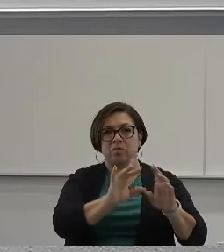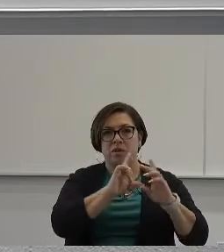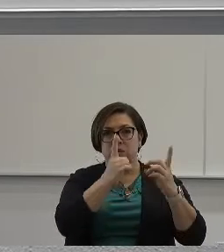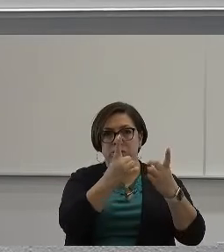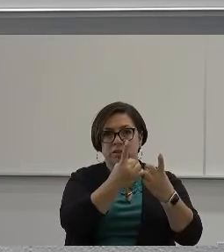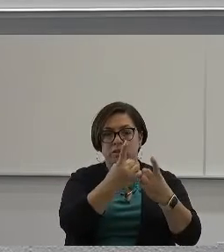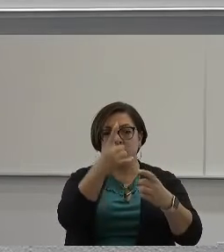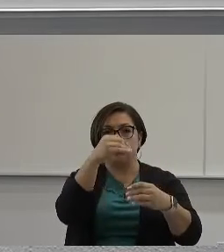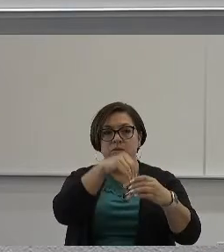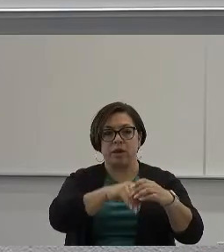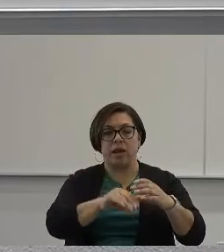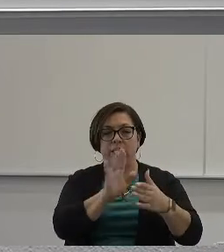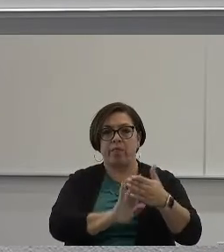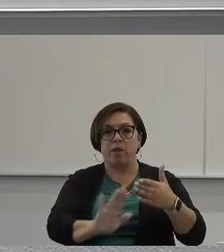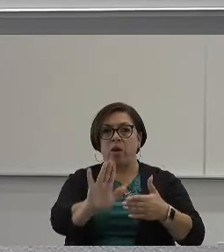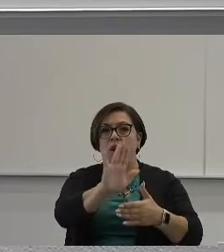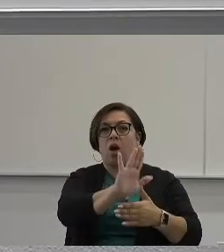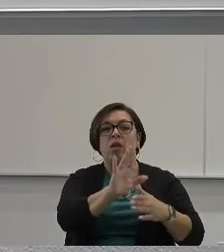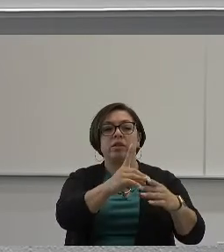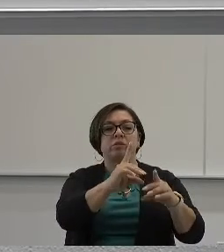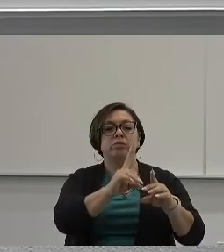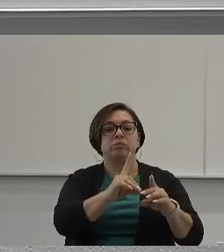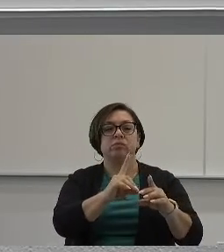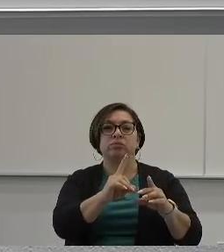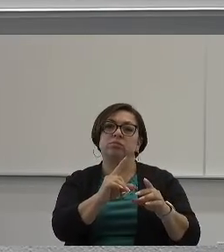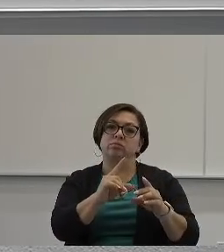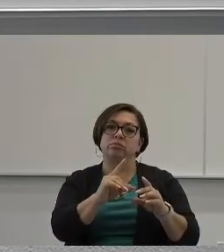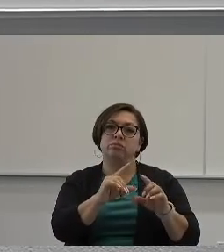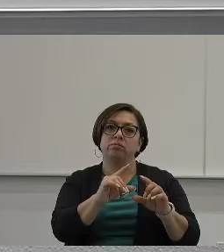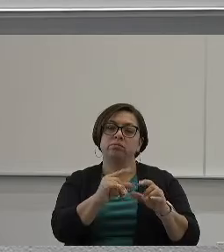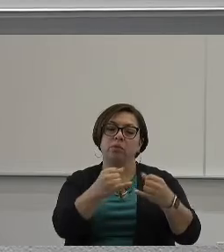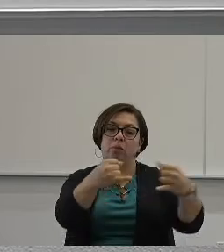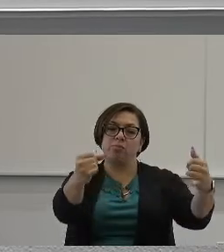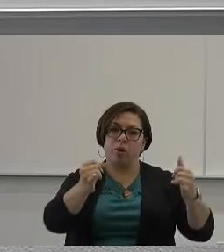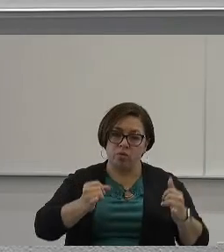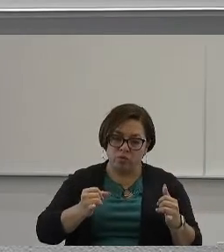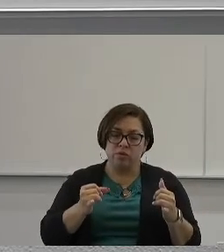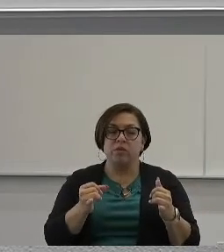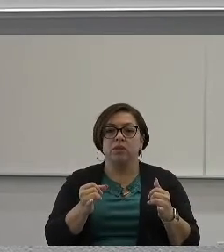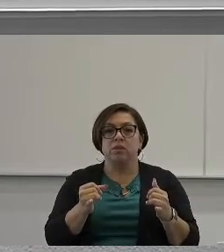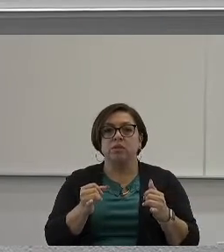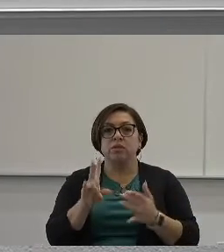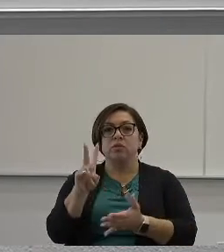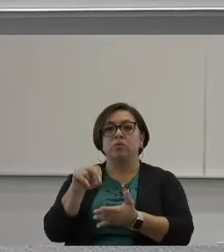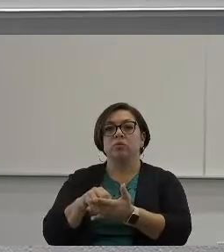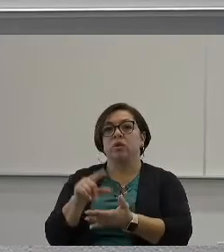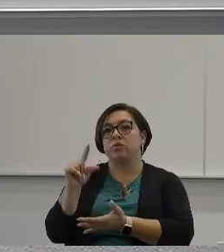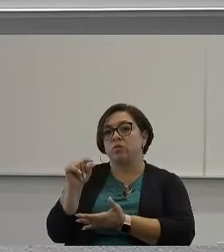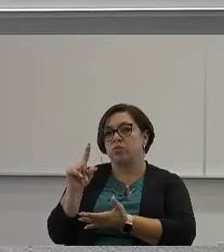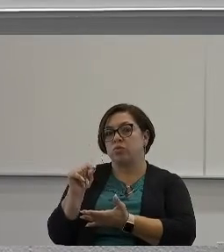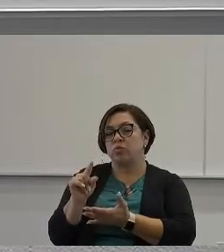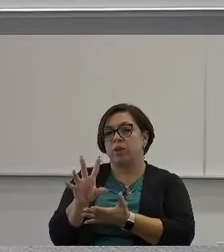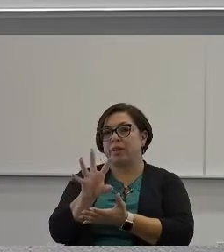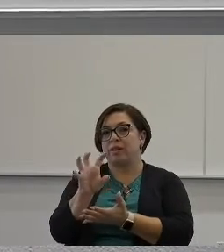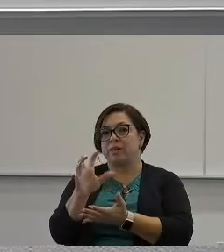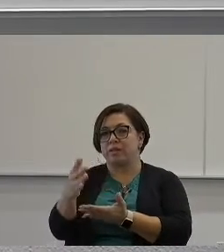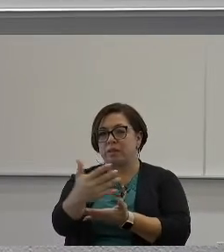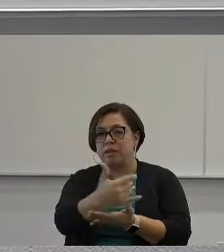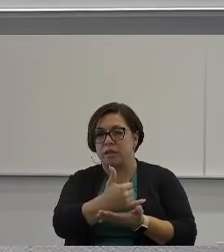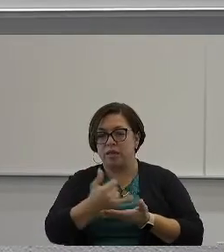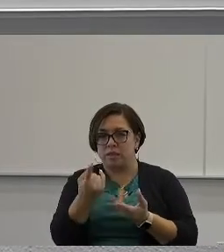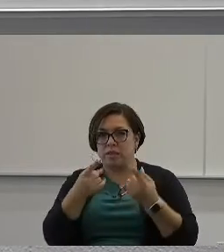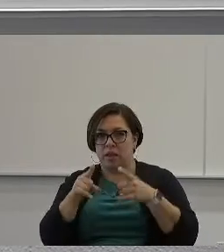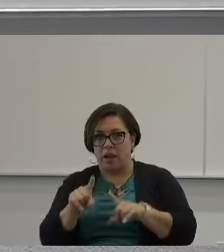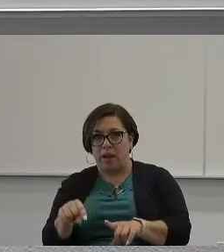the college's geographic boundaries. And so once the 2020 census comes out, this process is to be